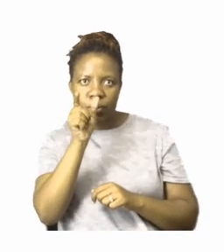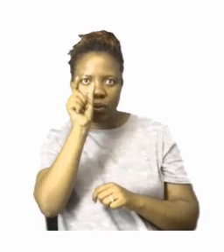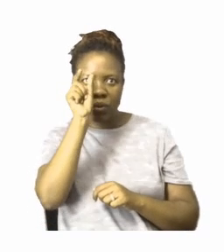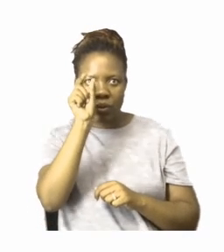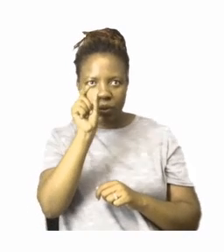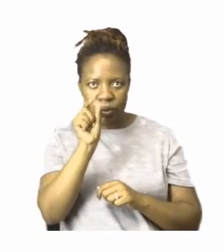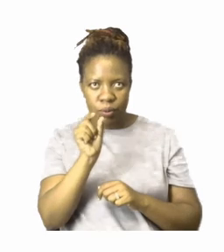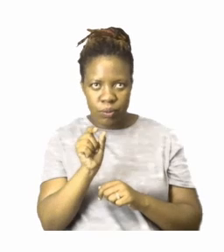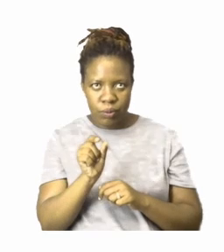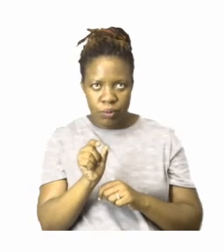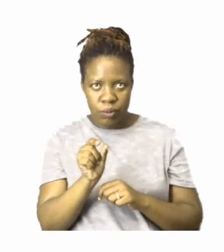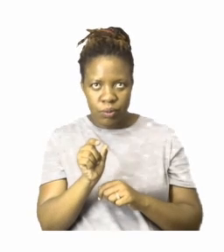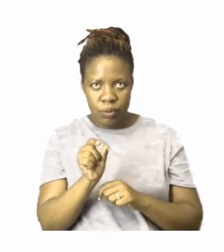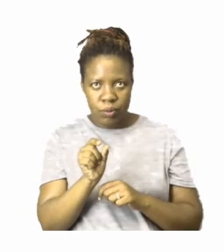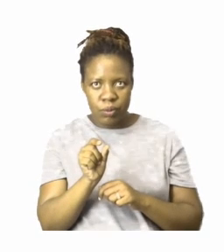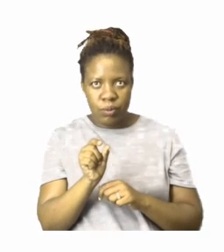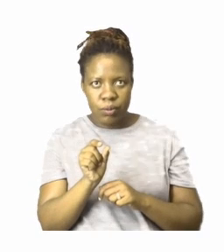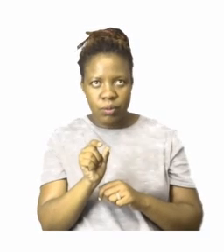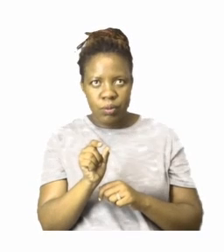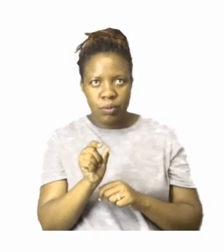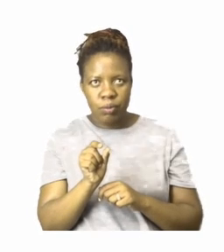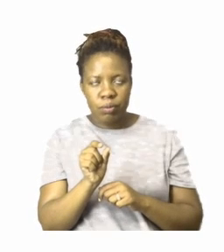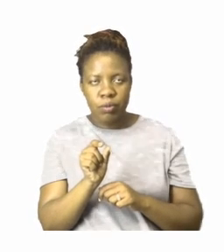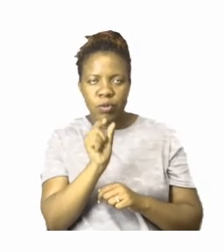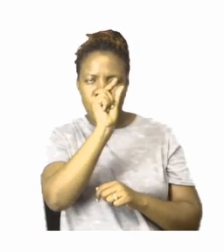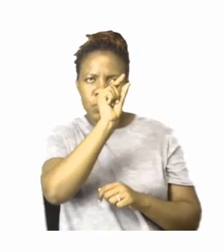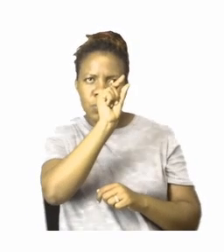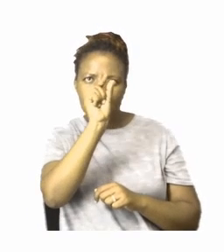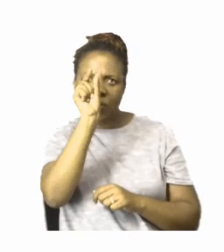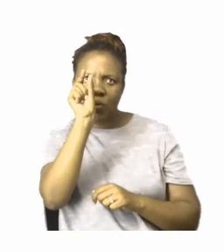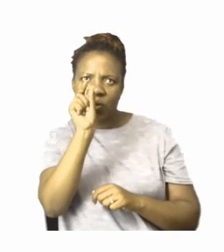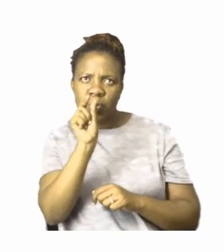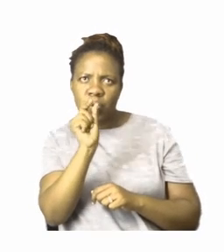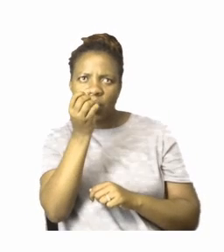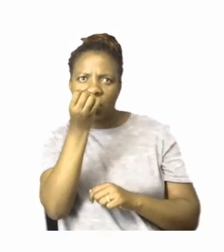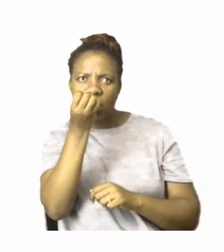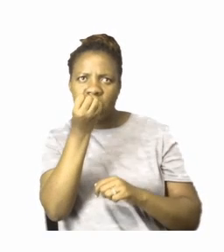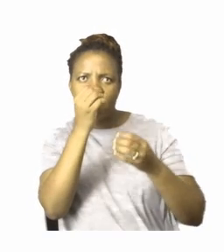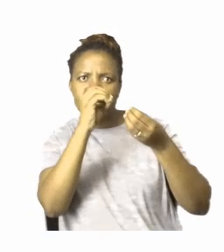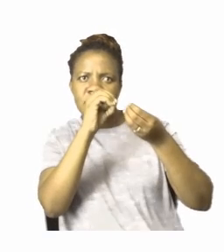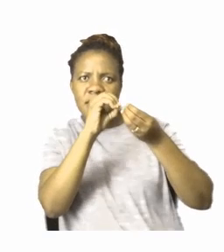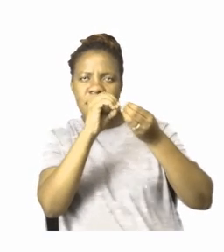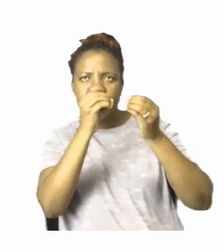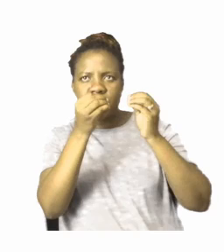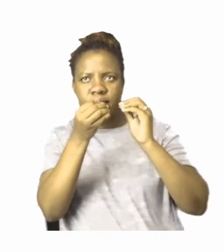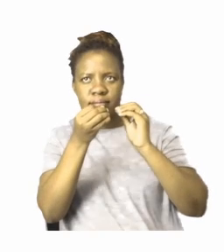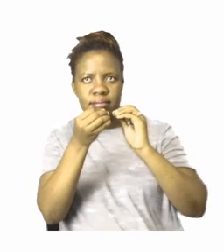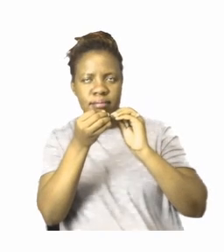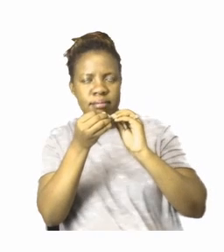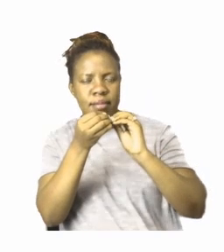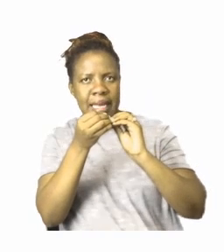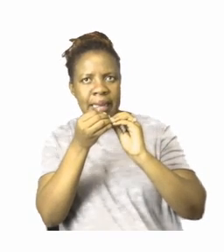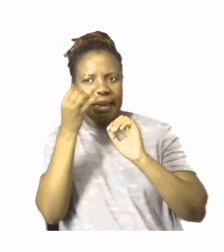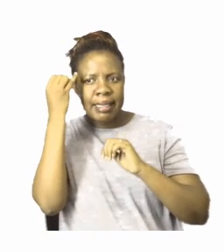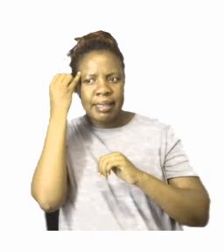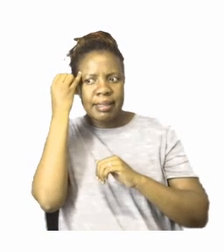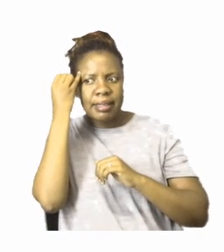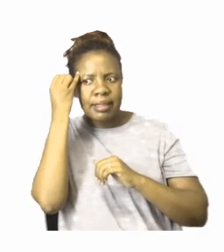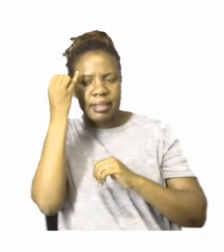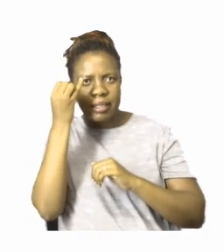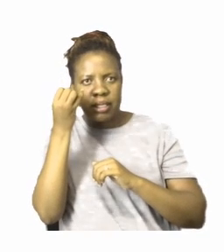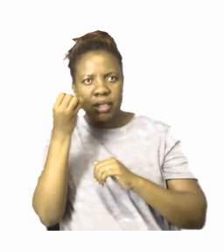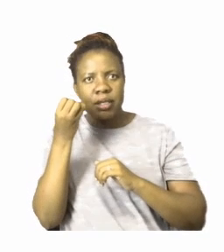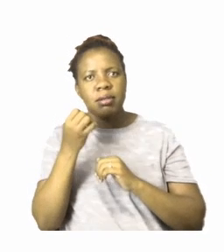the crossword you have all the numbers for all the clues. On the one side you have all the